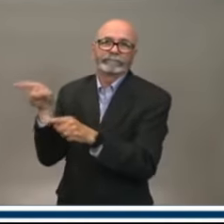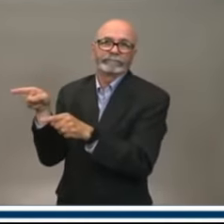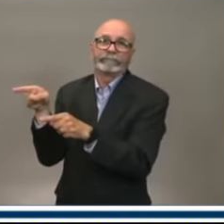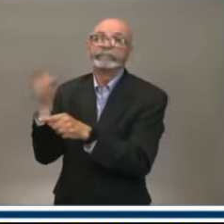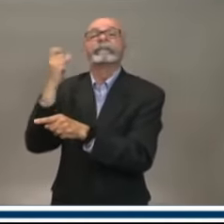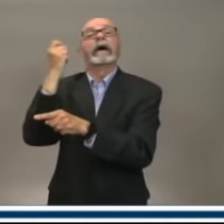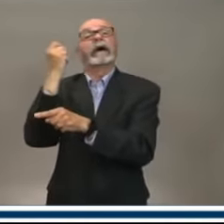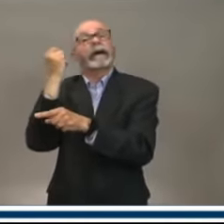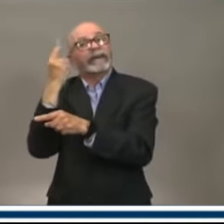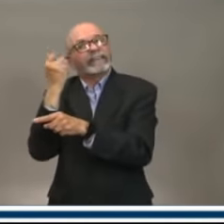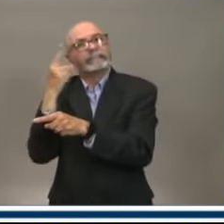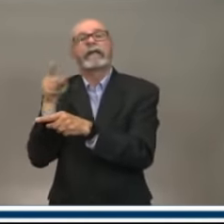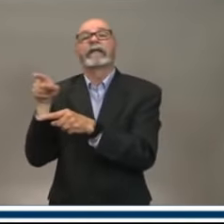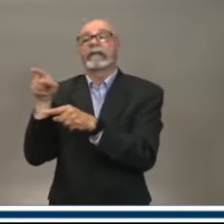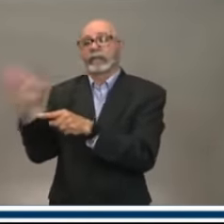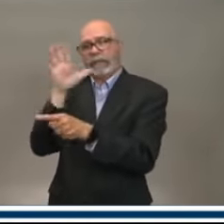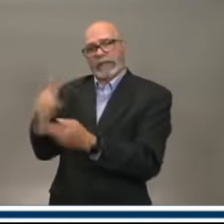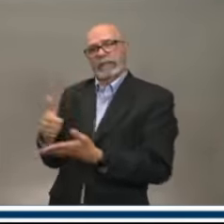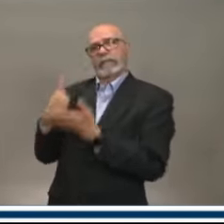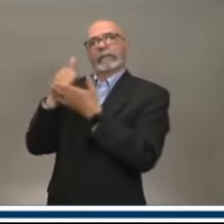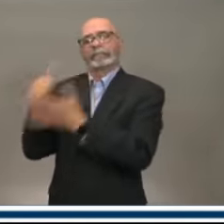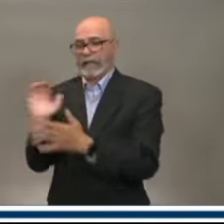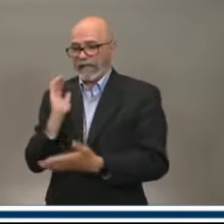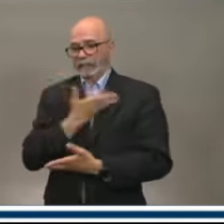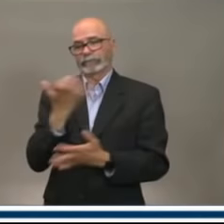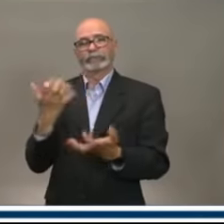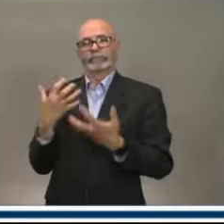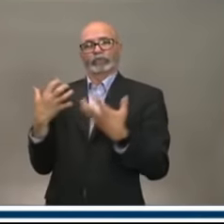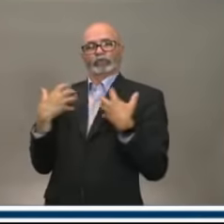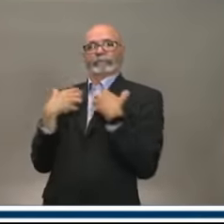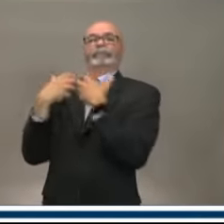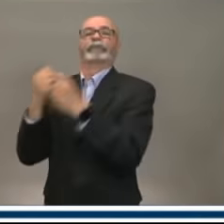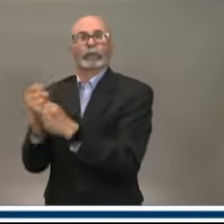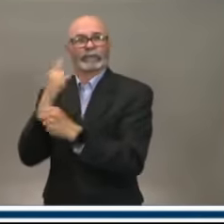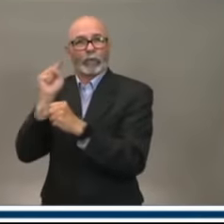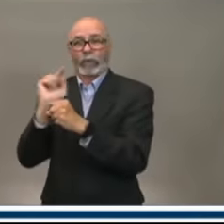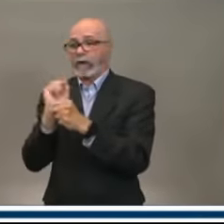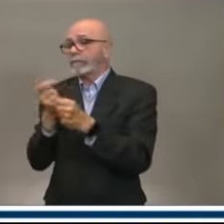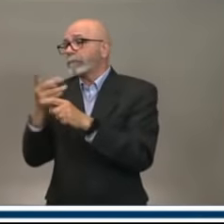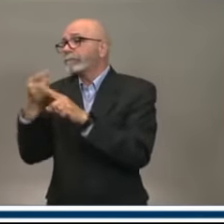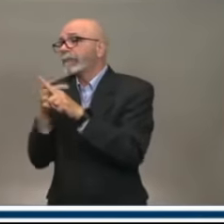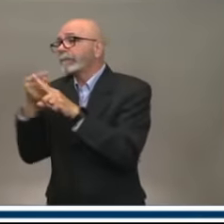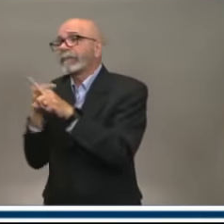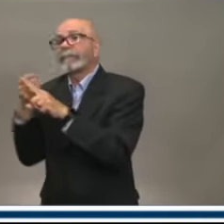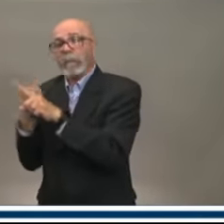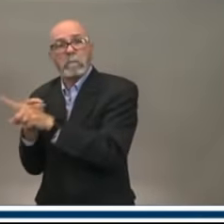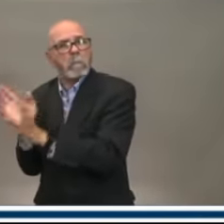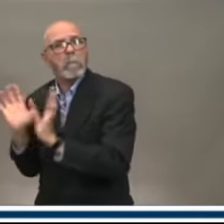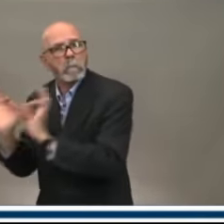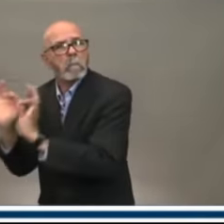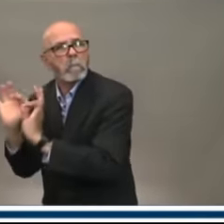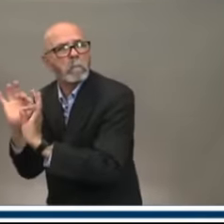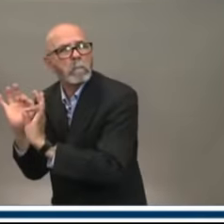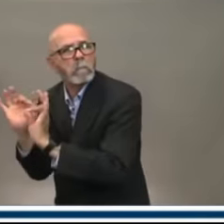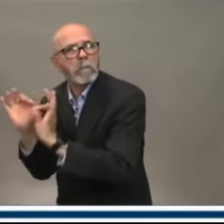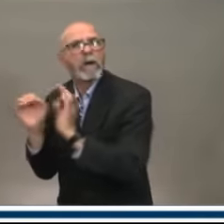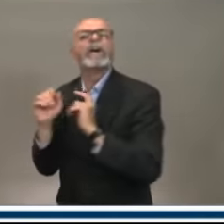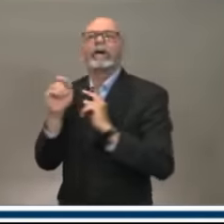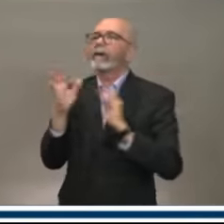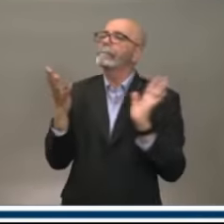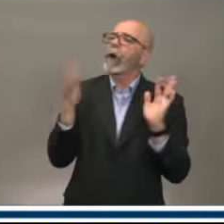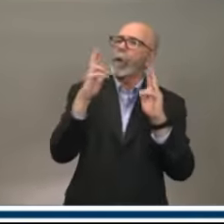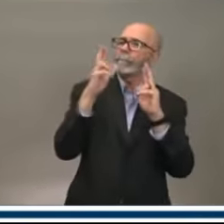will help us come out of this recovery, not only for the few months after, but quite frankly, will leave us assets to build